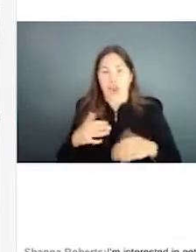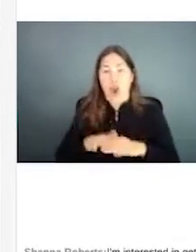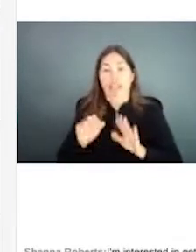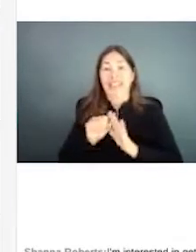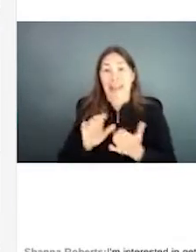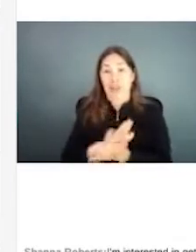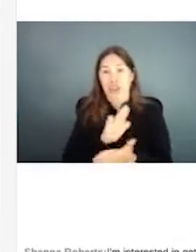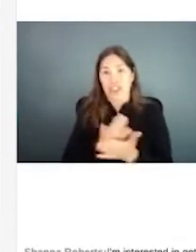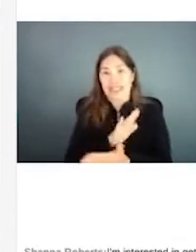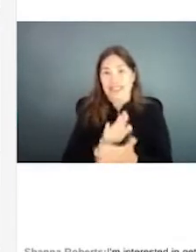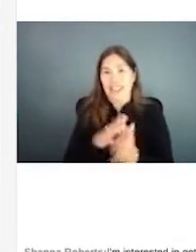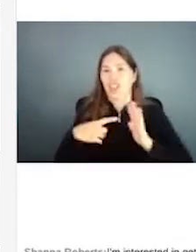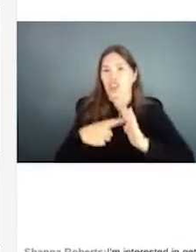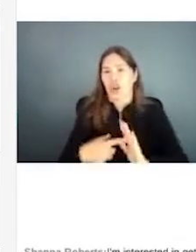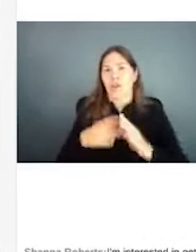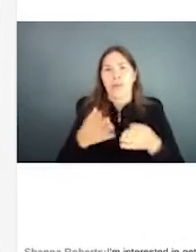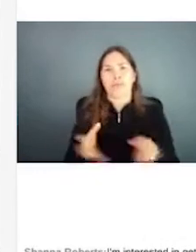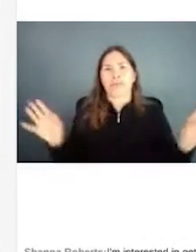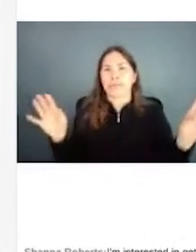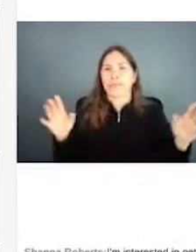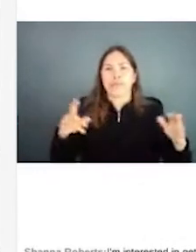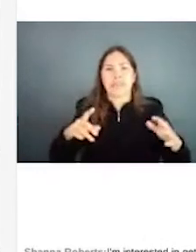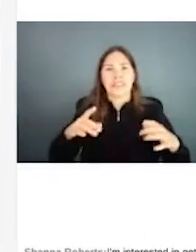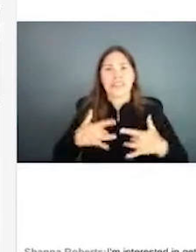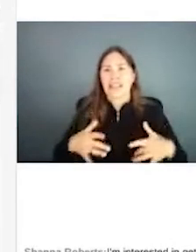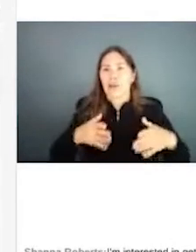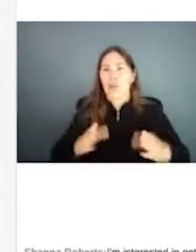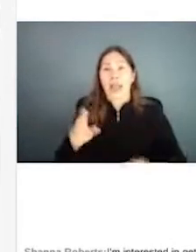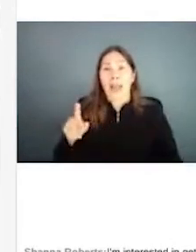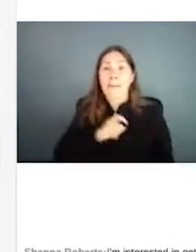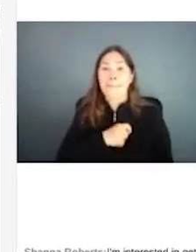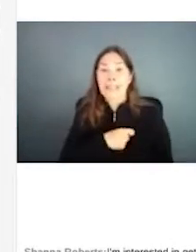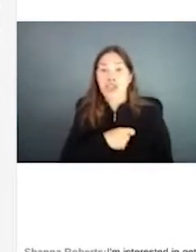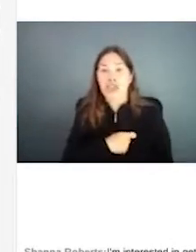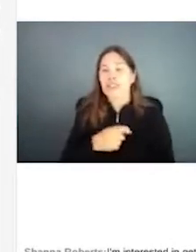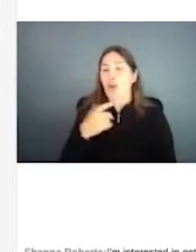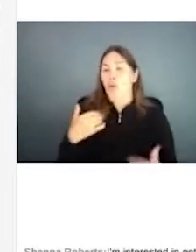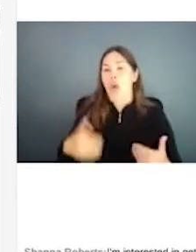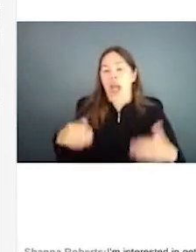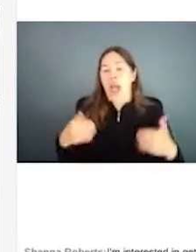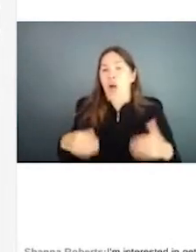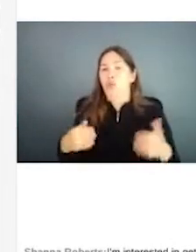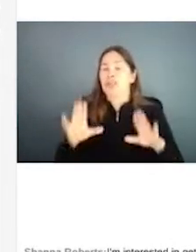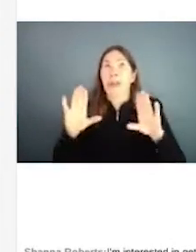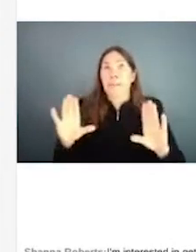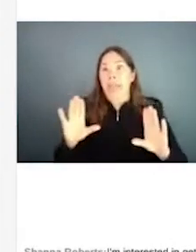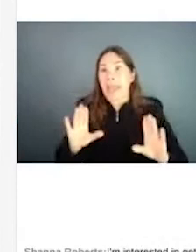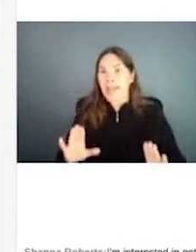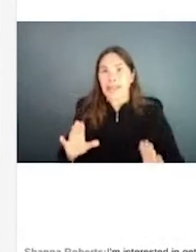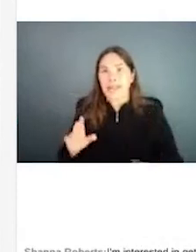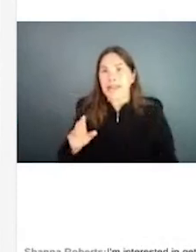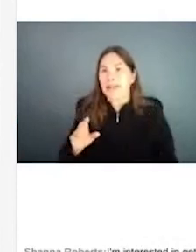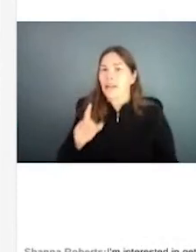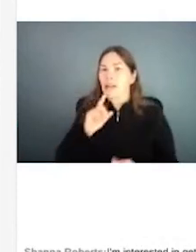sheet demonstrating a wide range of techniques. Pinterest is an absolutely amazing place to